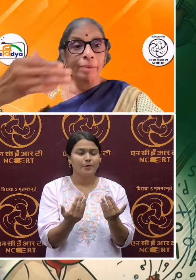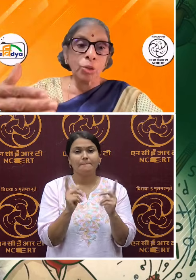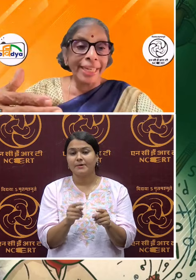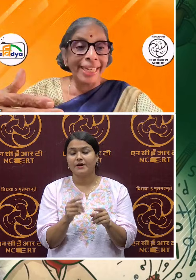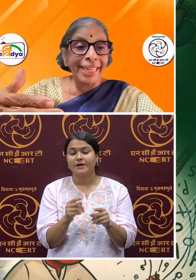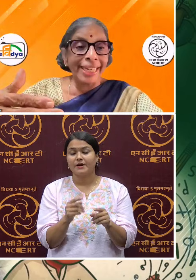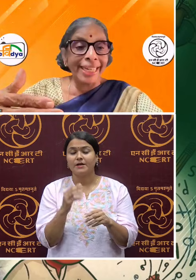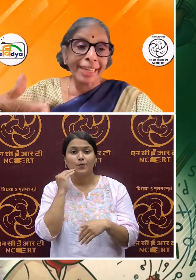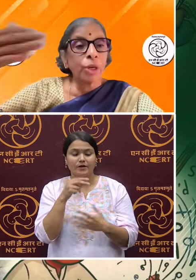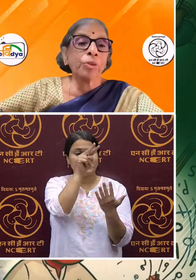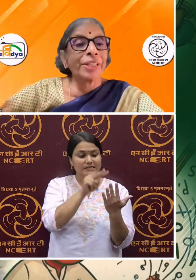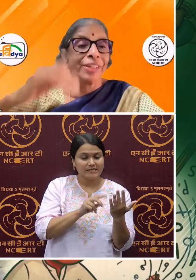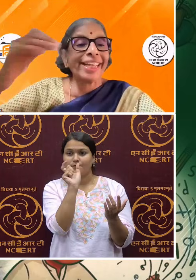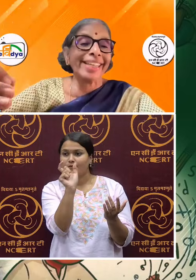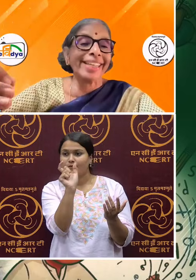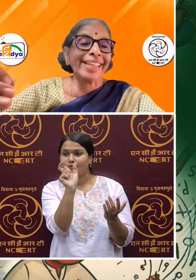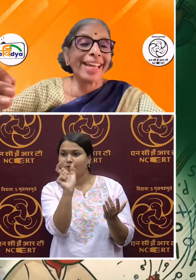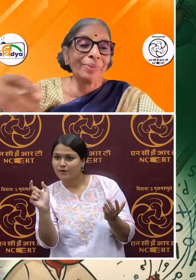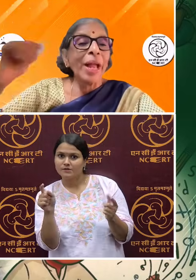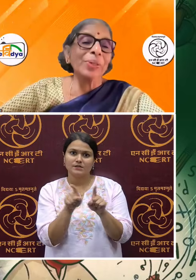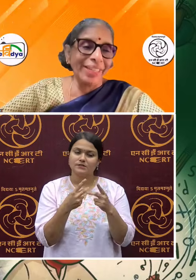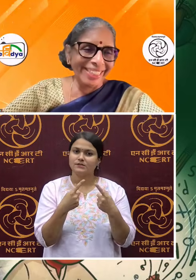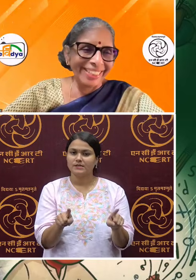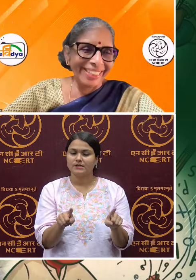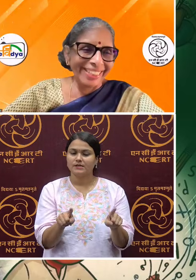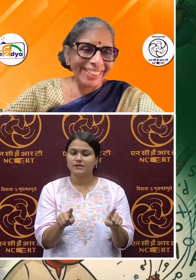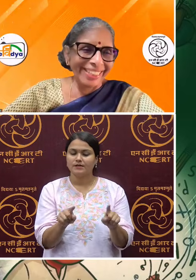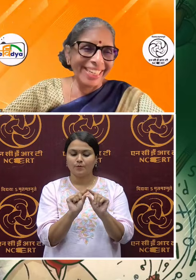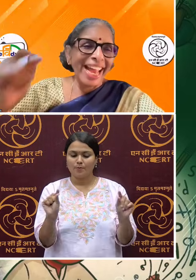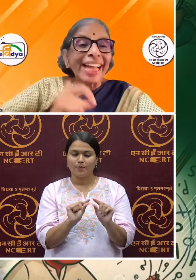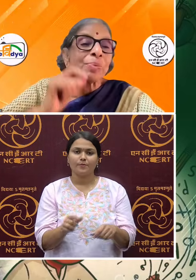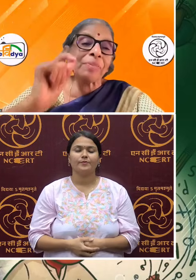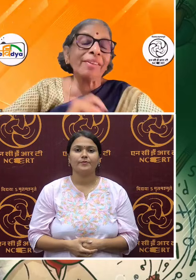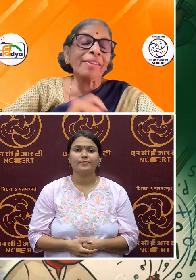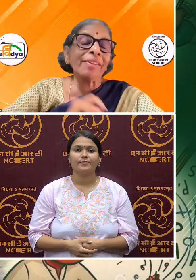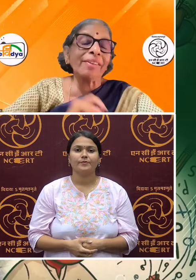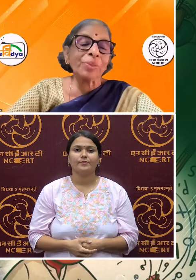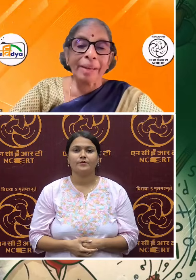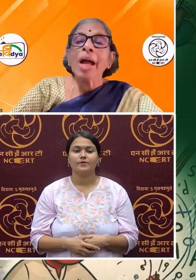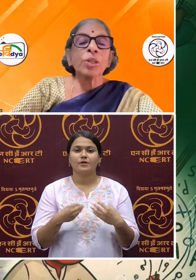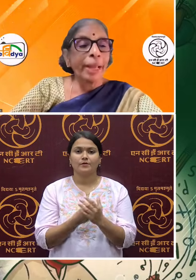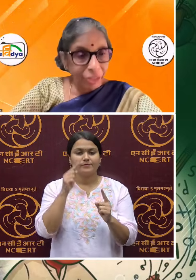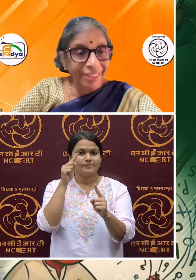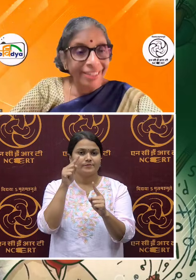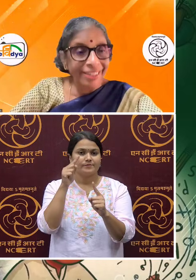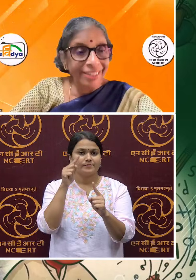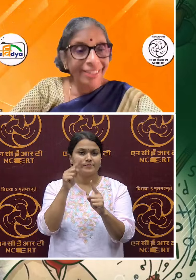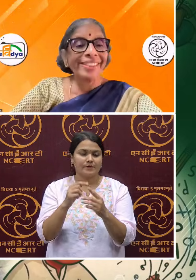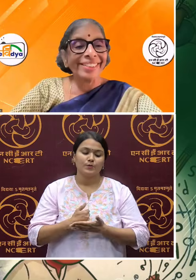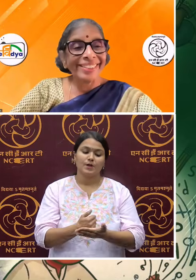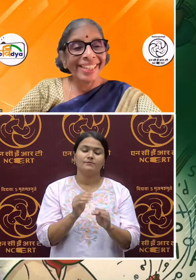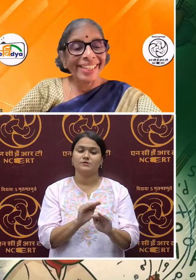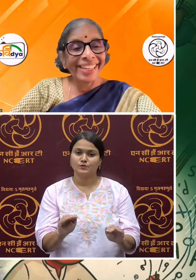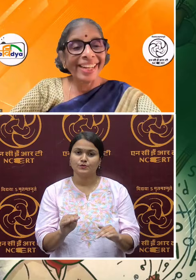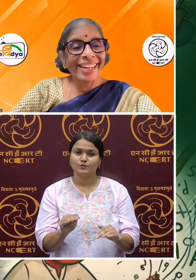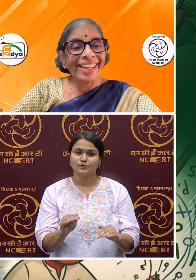unfortunately, when it comes to reading a text, you have to perceive it the exact way Yes. to read it. That's right. That is what we have to aim to help the children